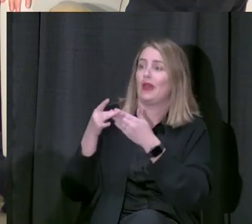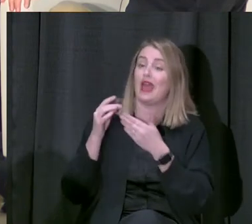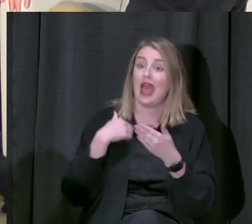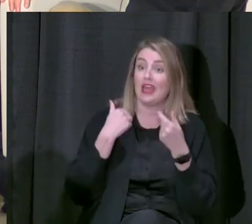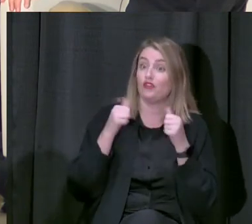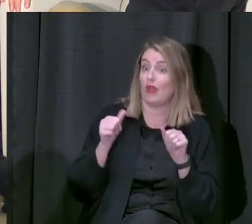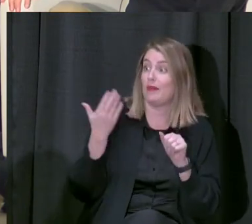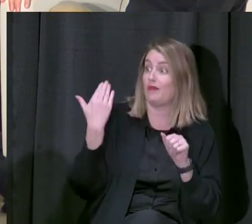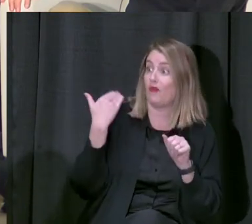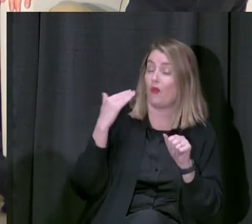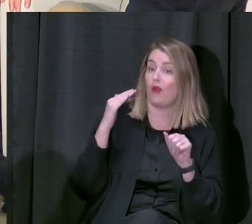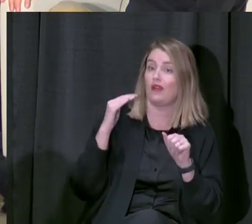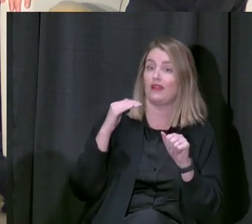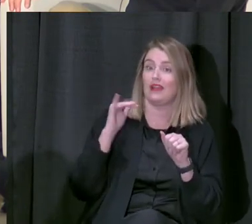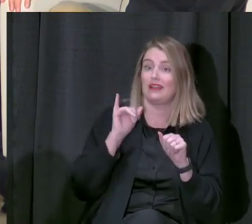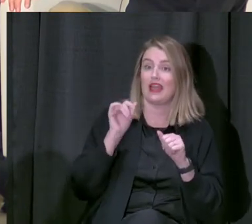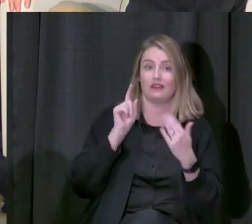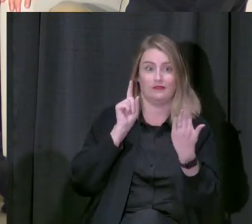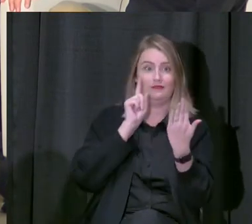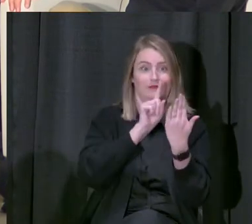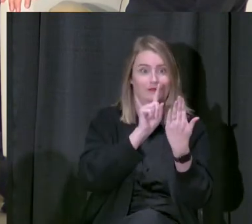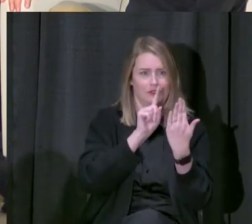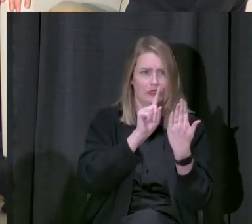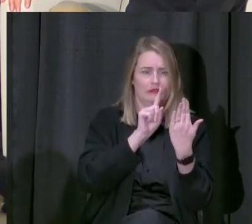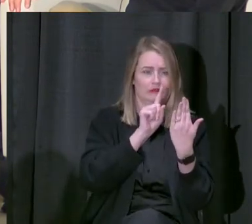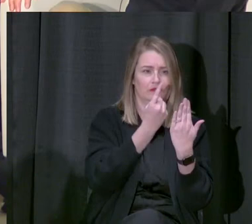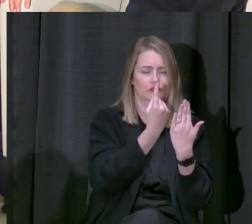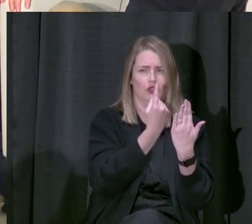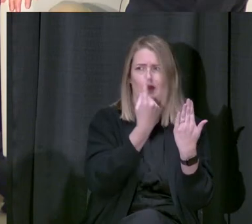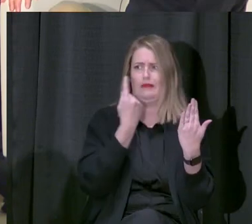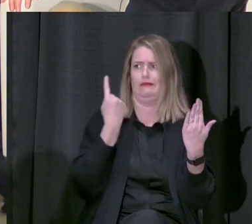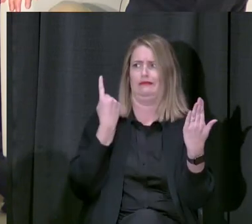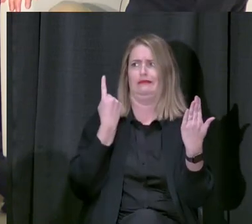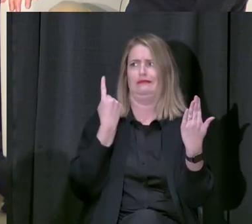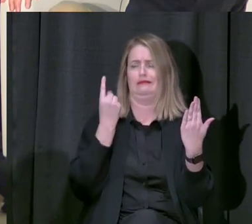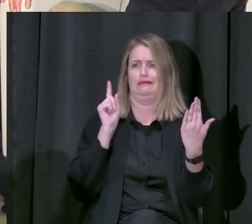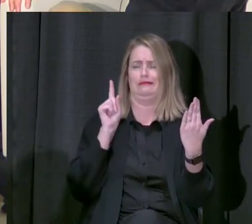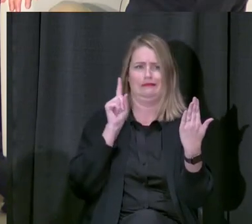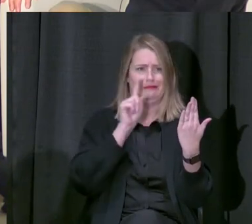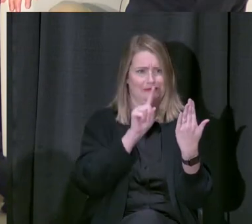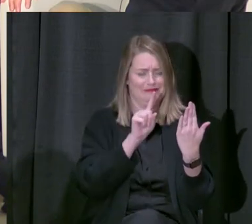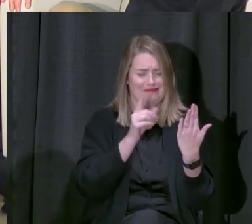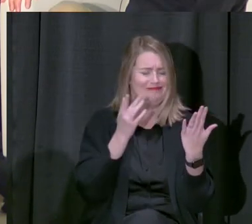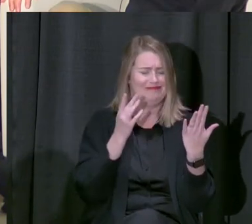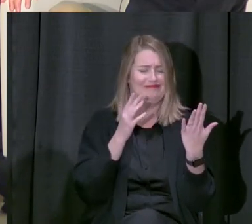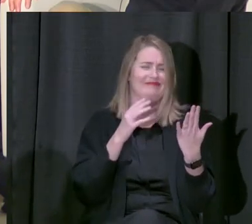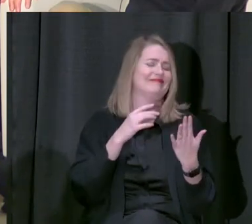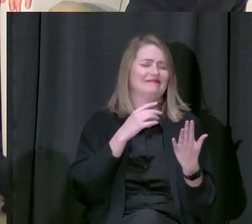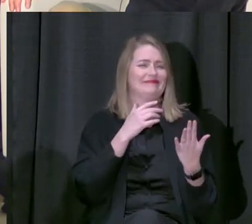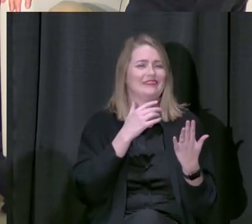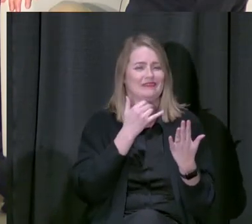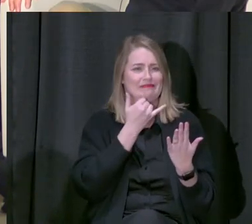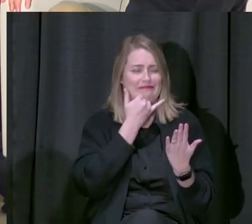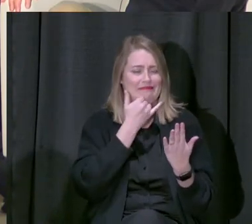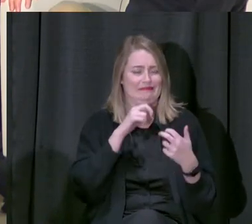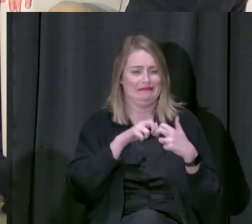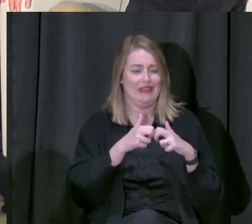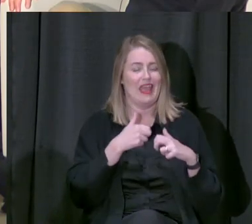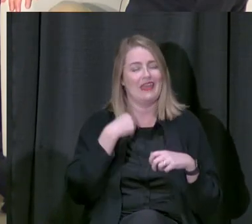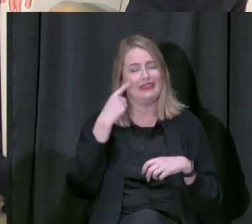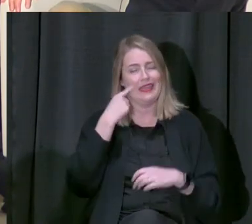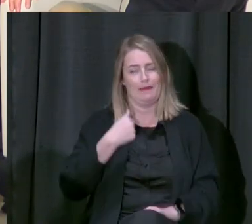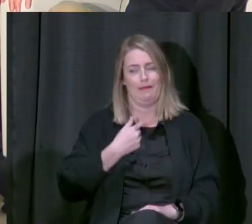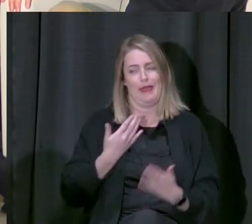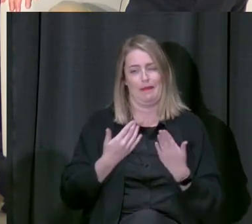scenario. Turn around, walk 50 feet that way, turn around, walk 50 feet back the way I was coming from. And I think it's just me. I've had